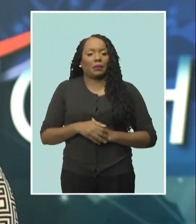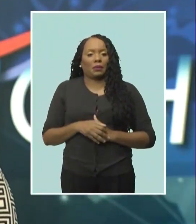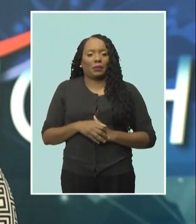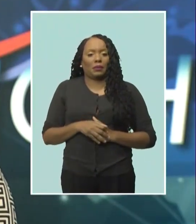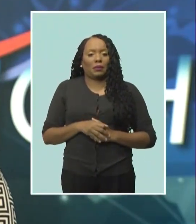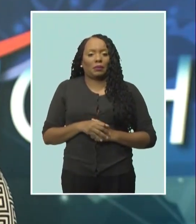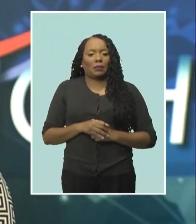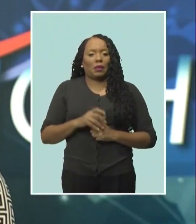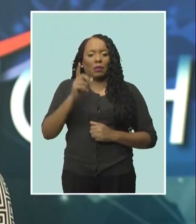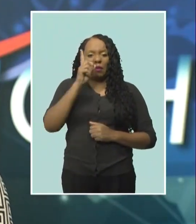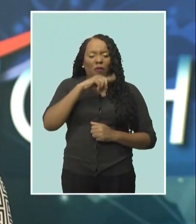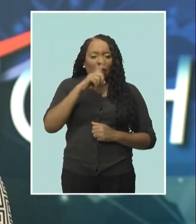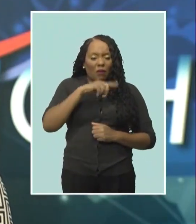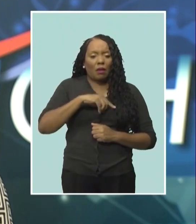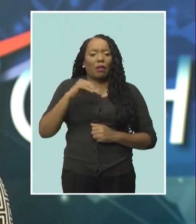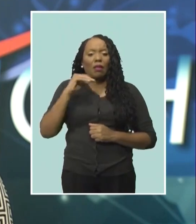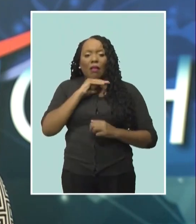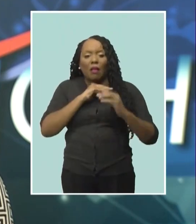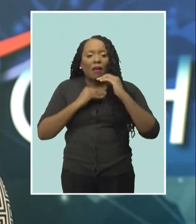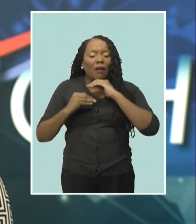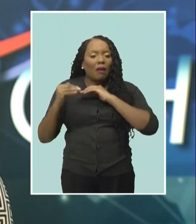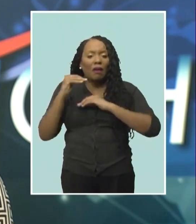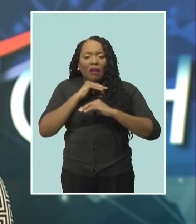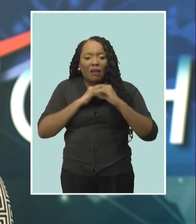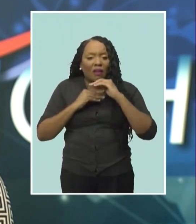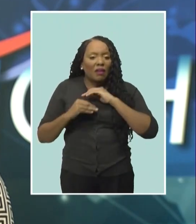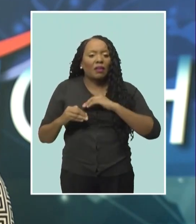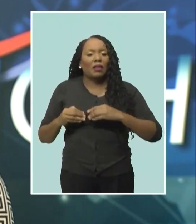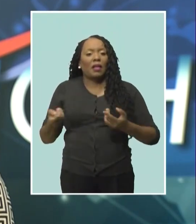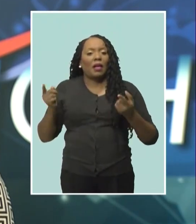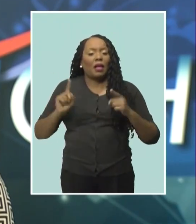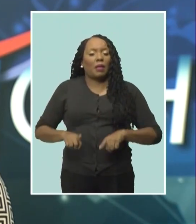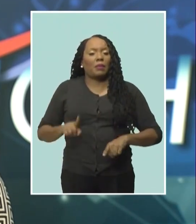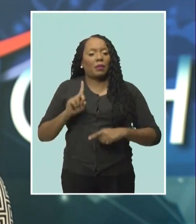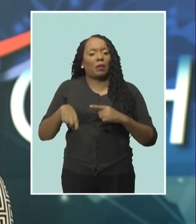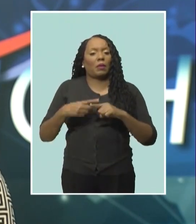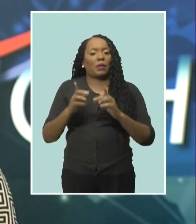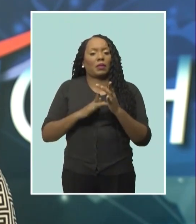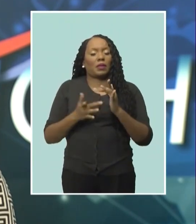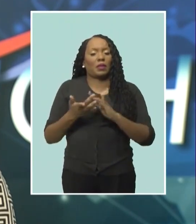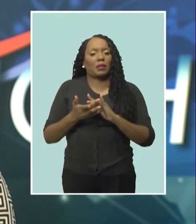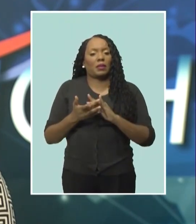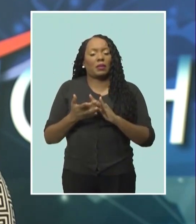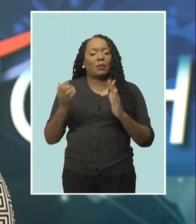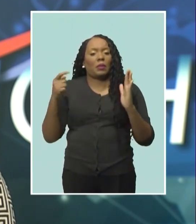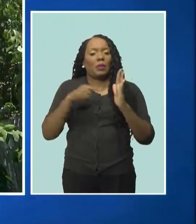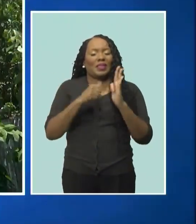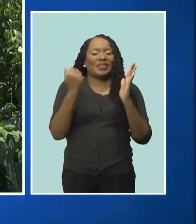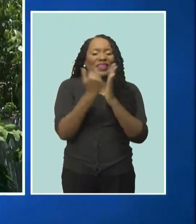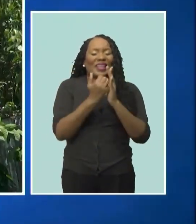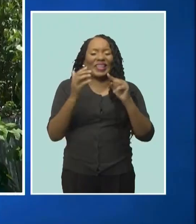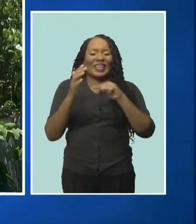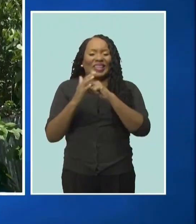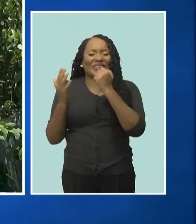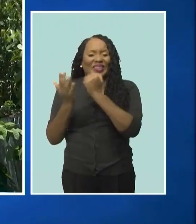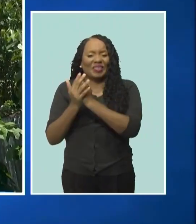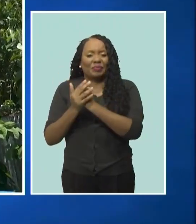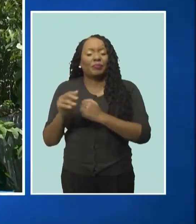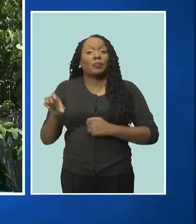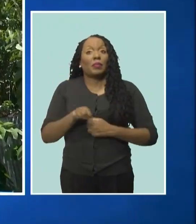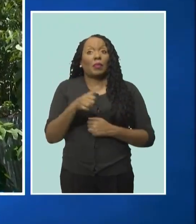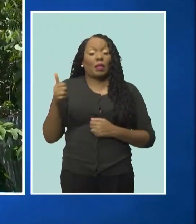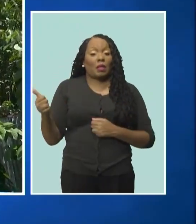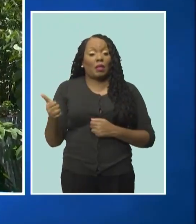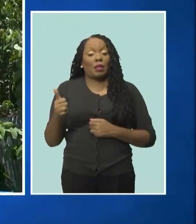Falsehoods, lies and fake news figured prominently in the crucifixion of Jesus Christ, and in his sermon, Anglican cleric Senator